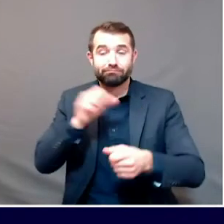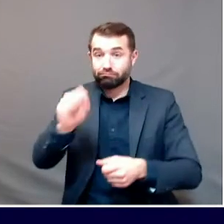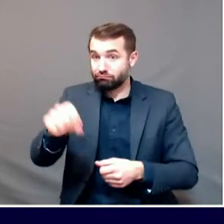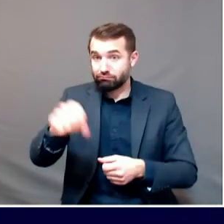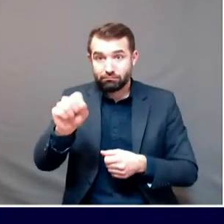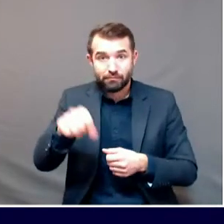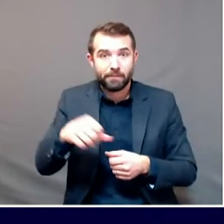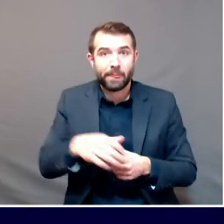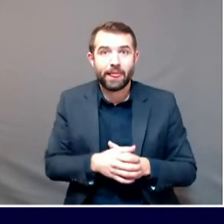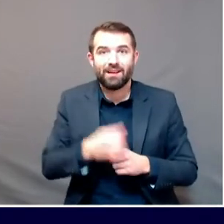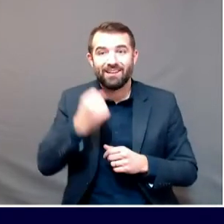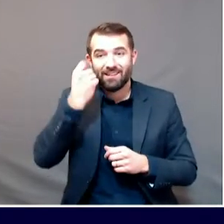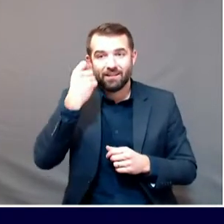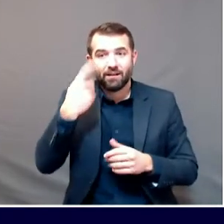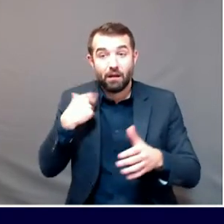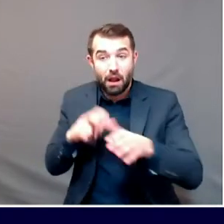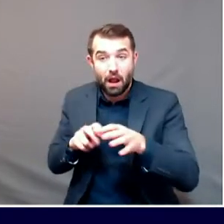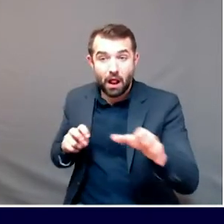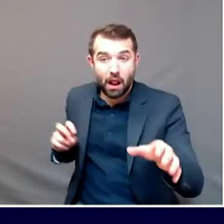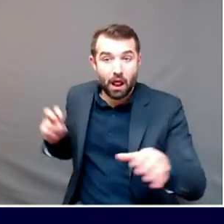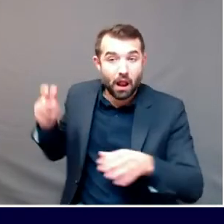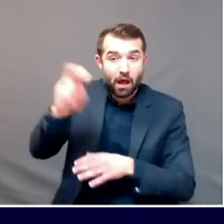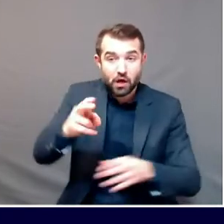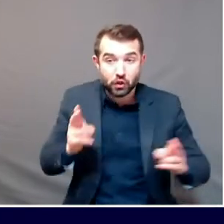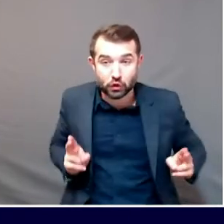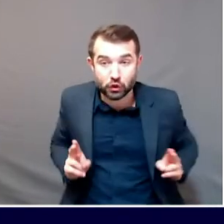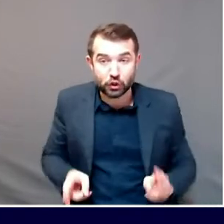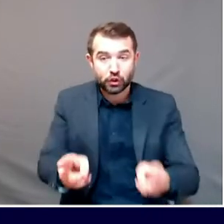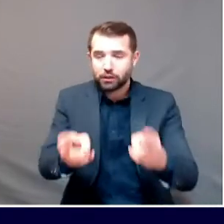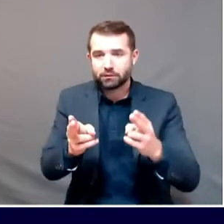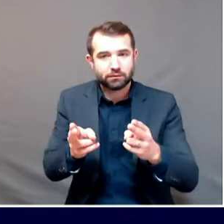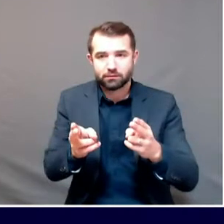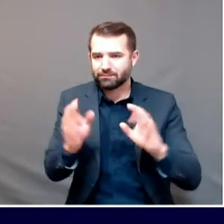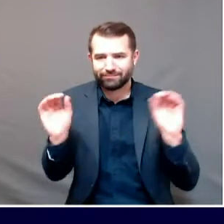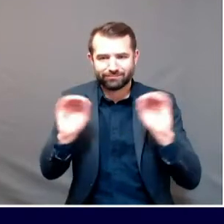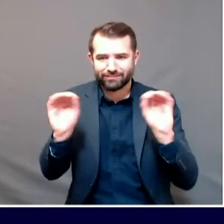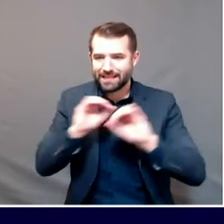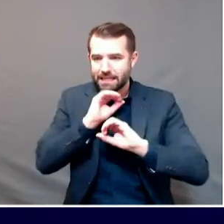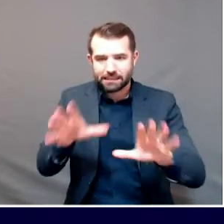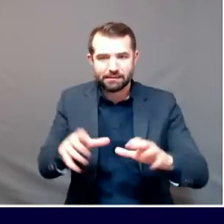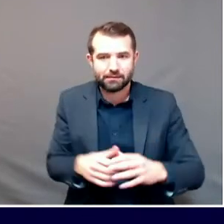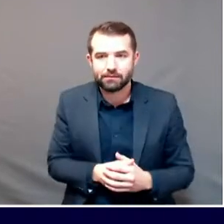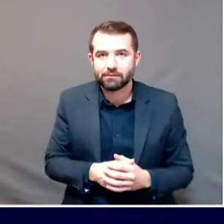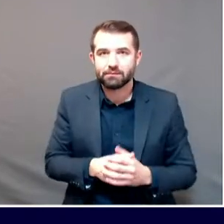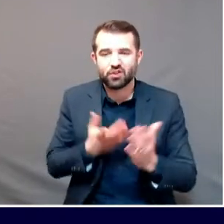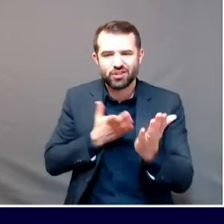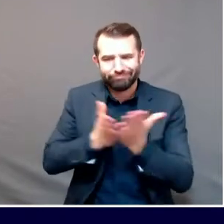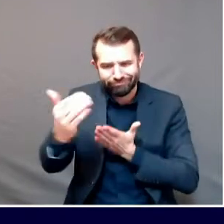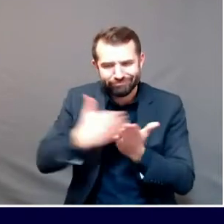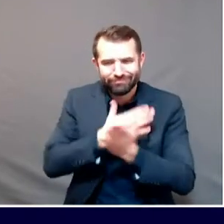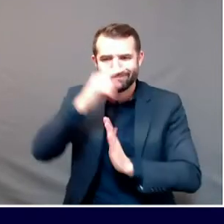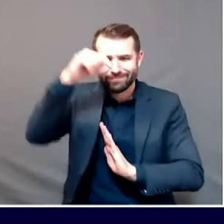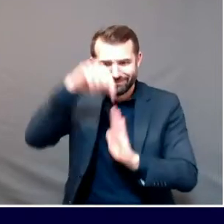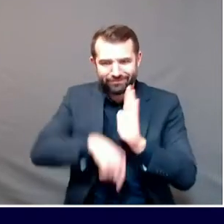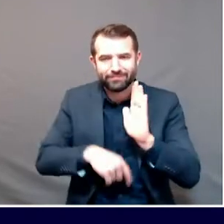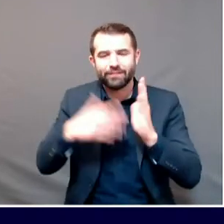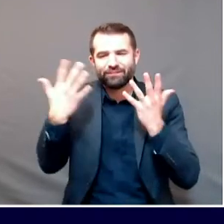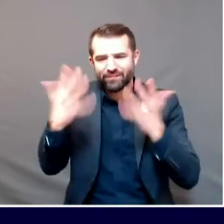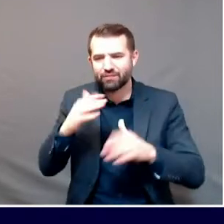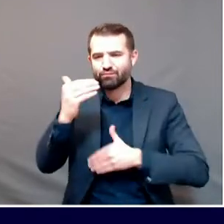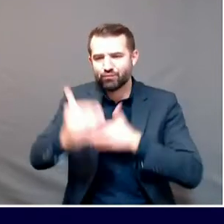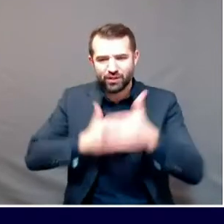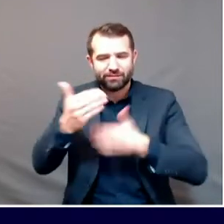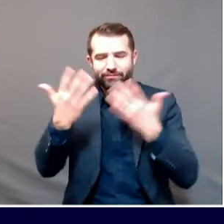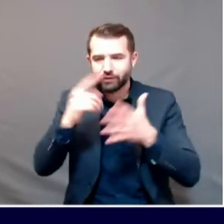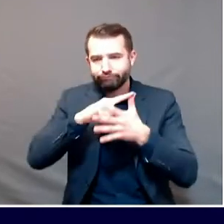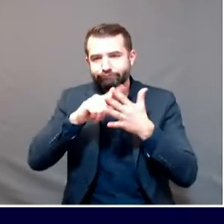in my view, they were not rushed and no corners were cut. And that is why, to this day, when my number is called, when my place in